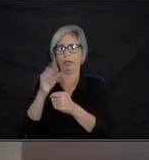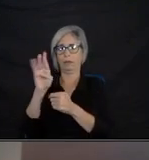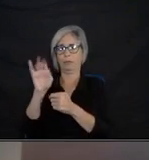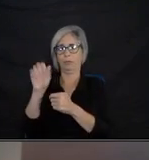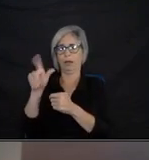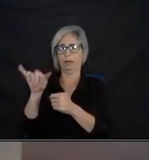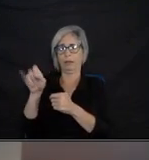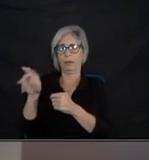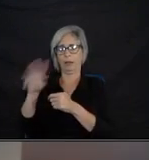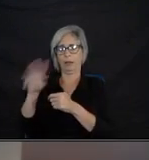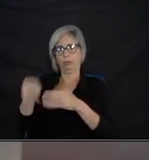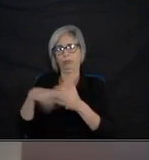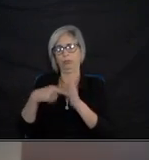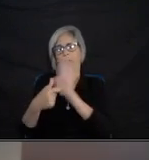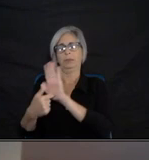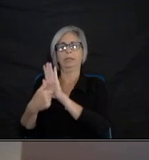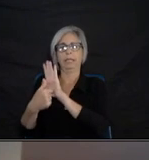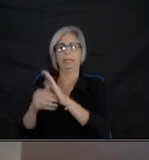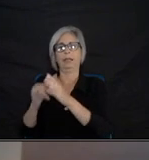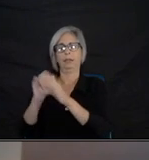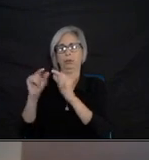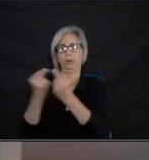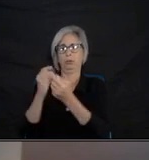Group. And that's it.